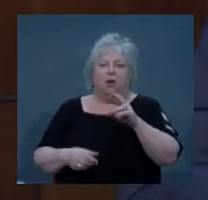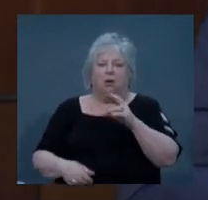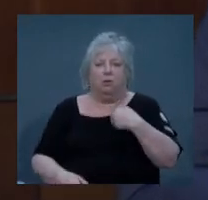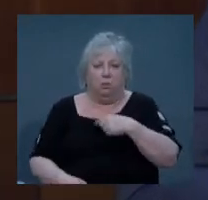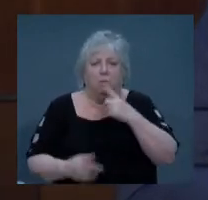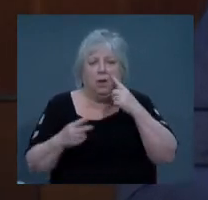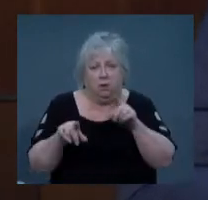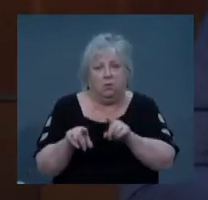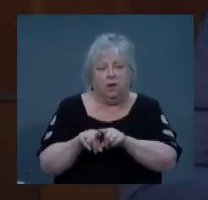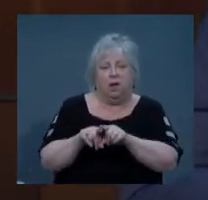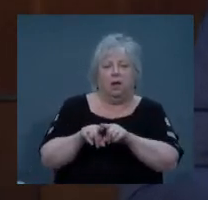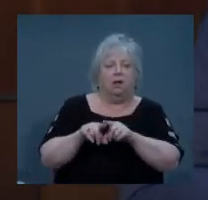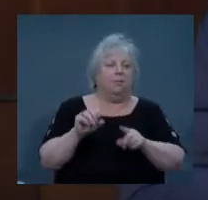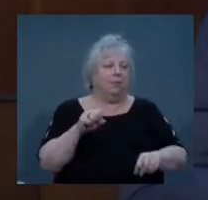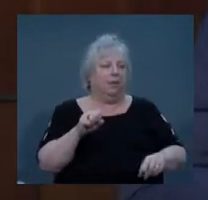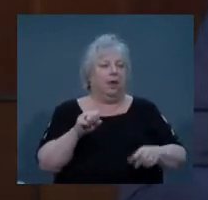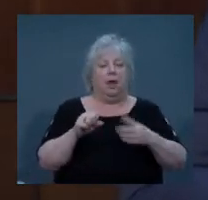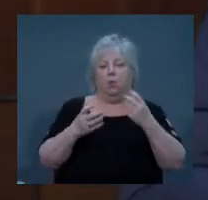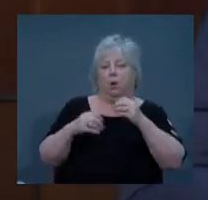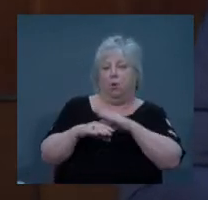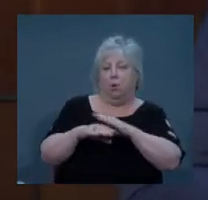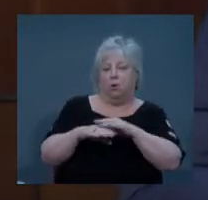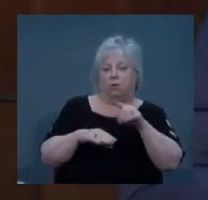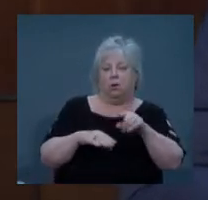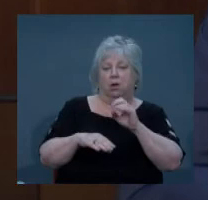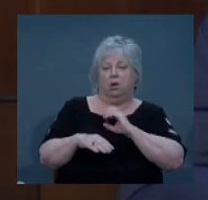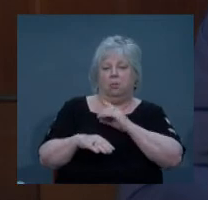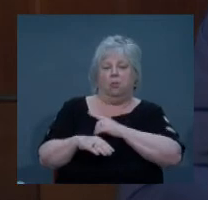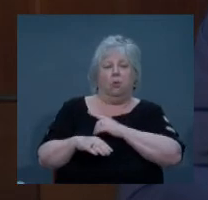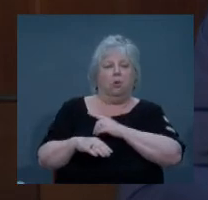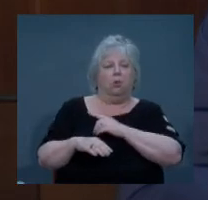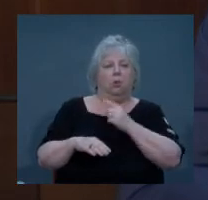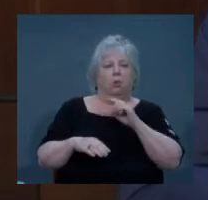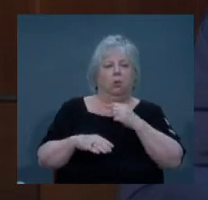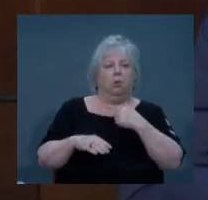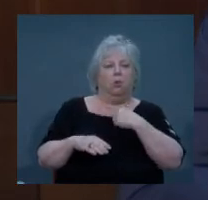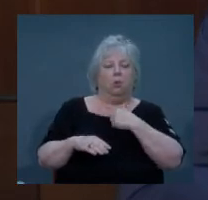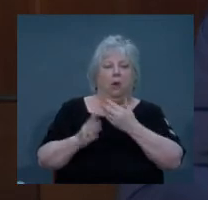do agree. Okay. I do want to caution this board. We all,